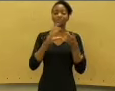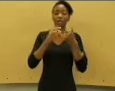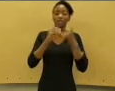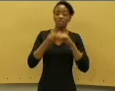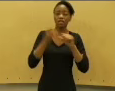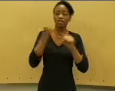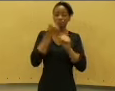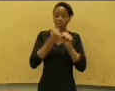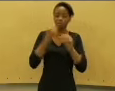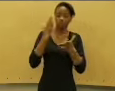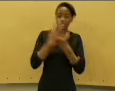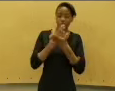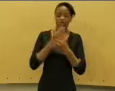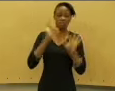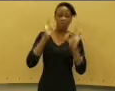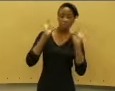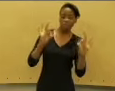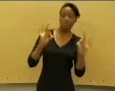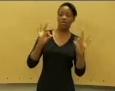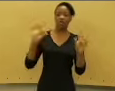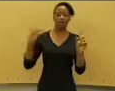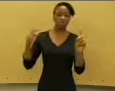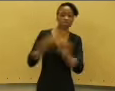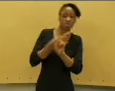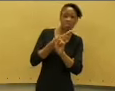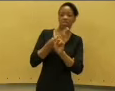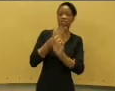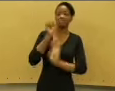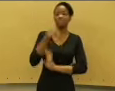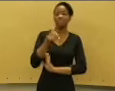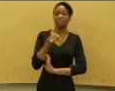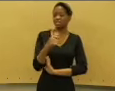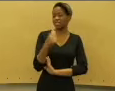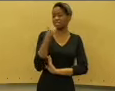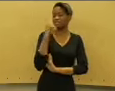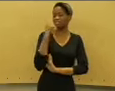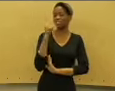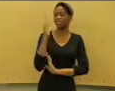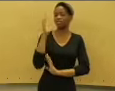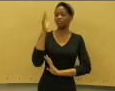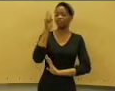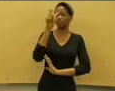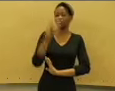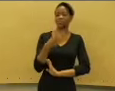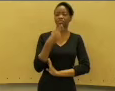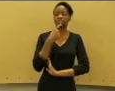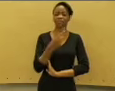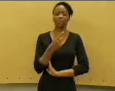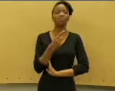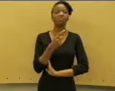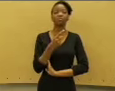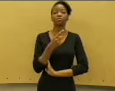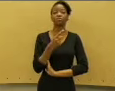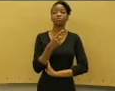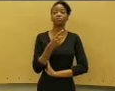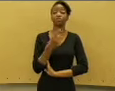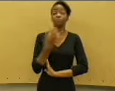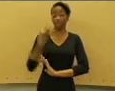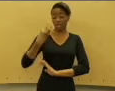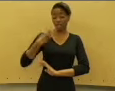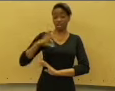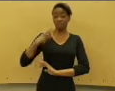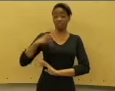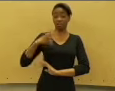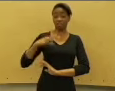take it from there. Because as one of the speakers yesterday was mentioning, as soon as you are a girl child, when you